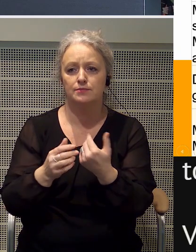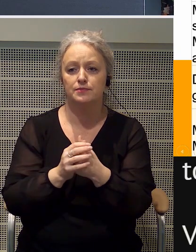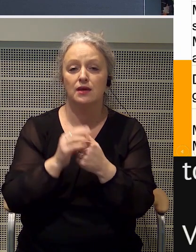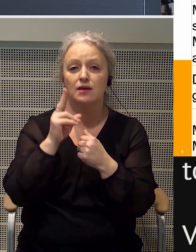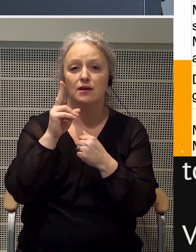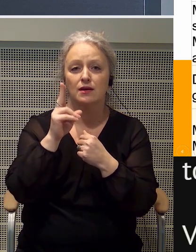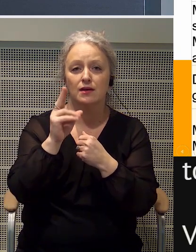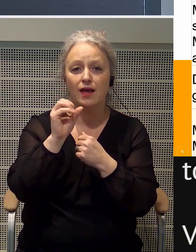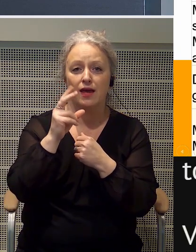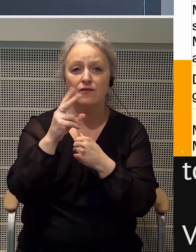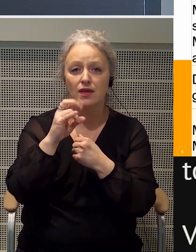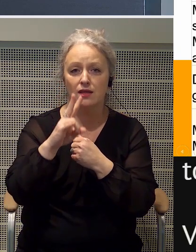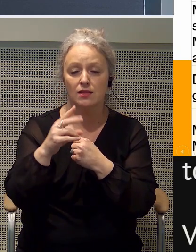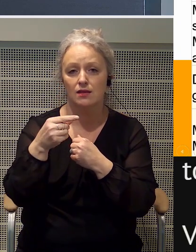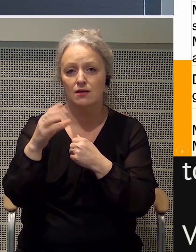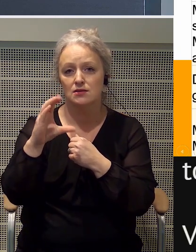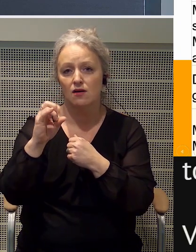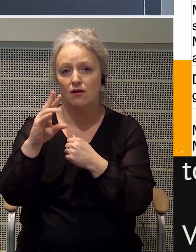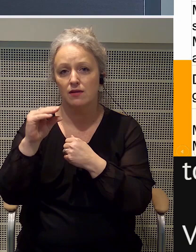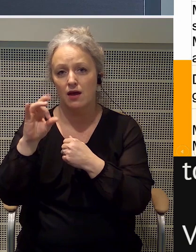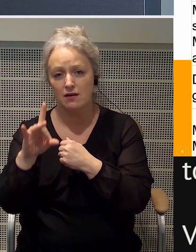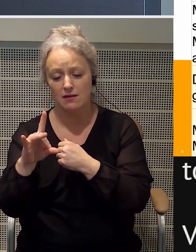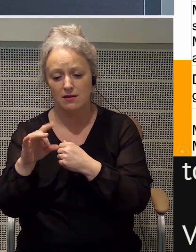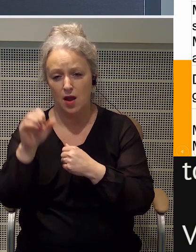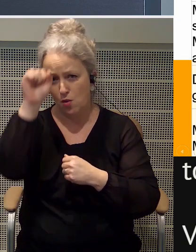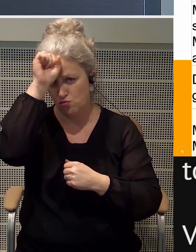And lastly, the case of Kevin Sander,